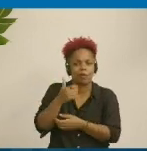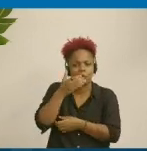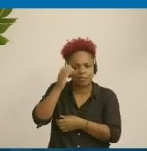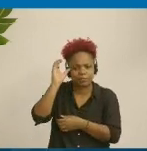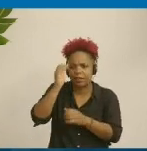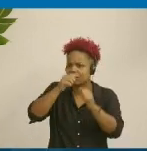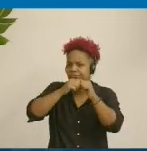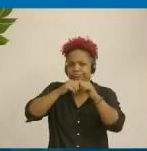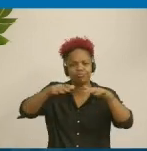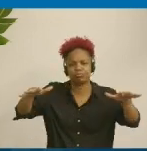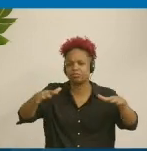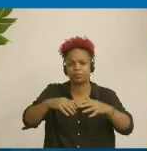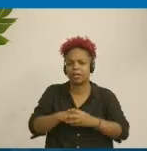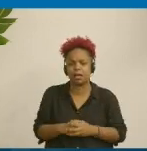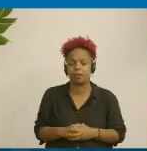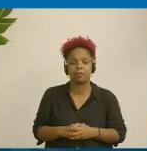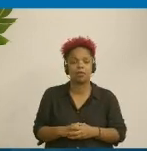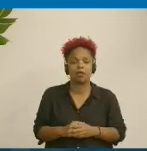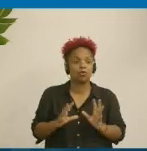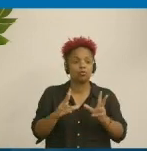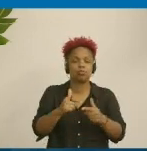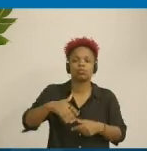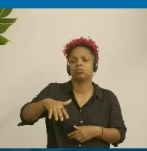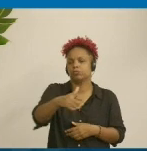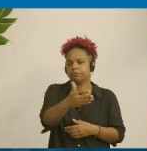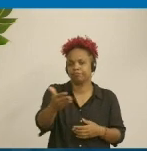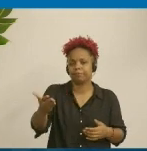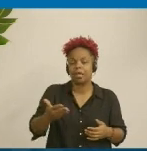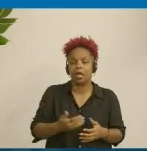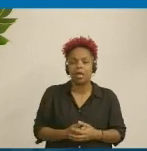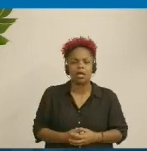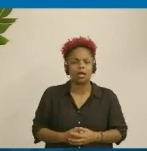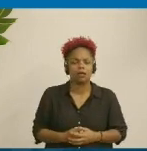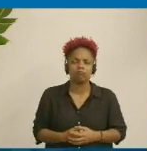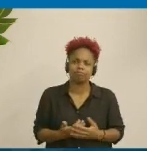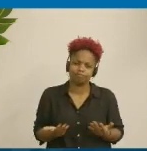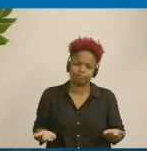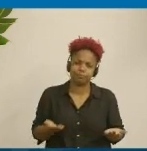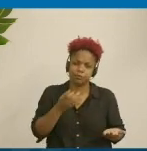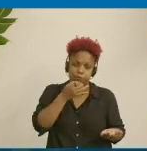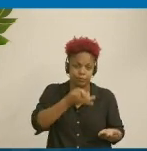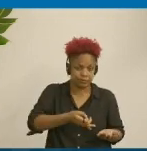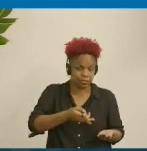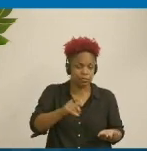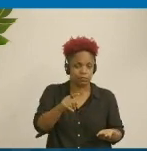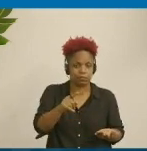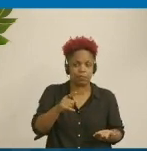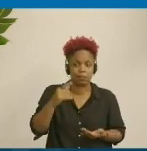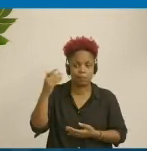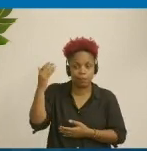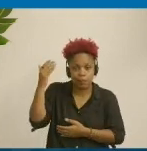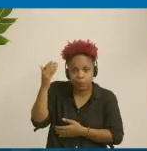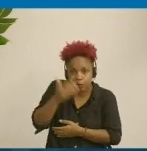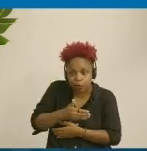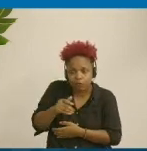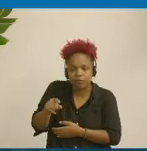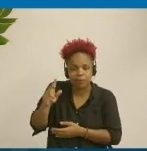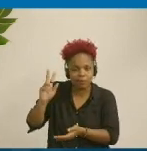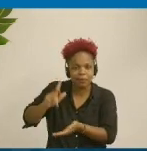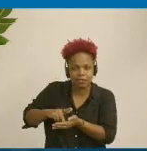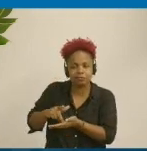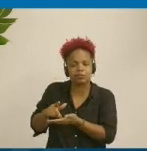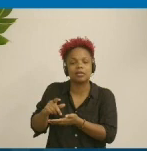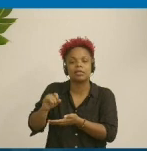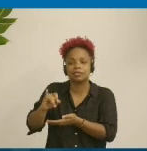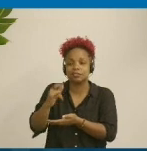together today is the proof of the pudding is in the eating. And so how do we tell stories of how life is better doing the things